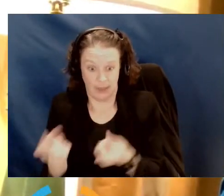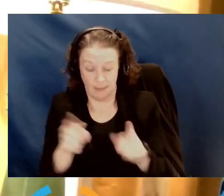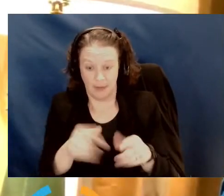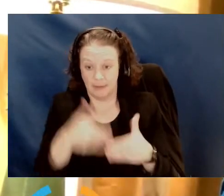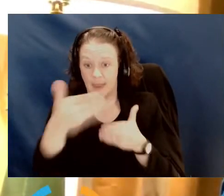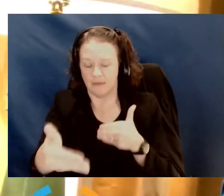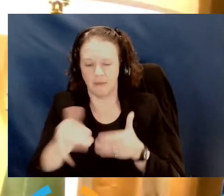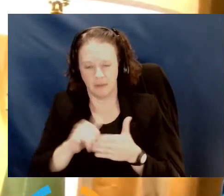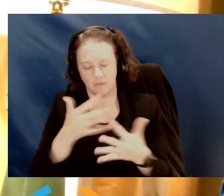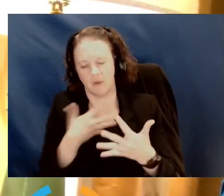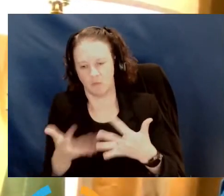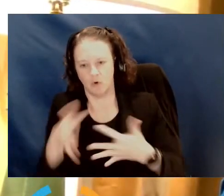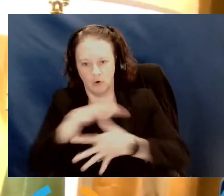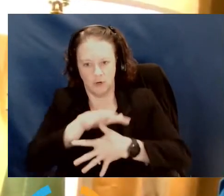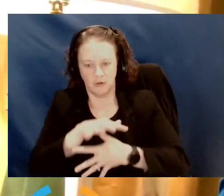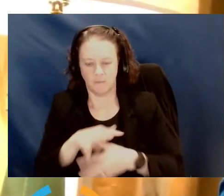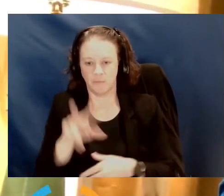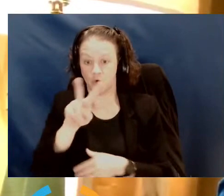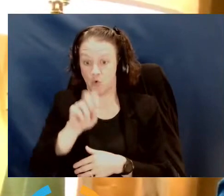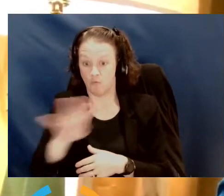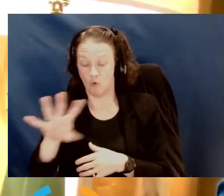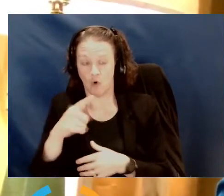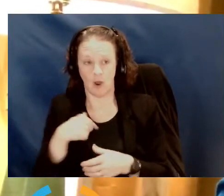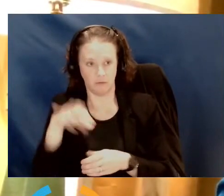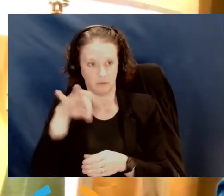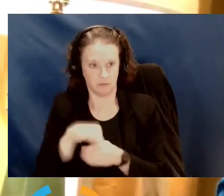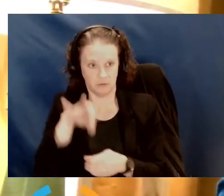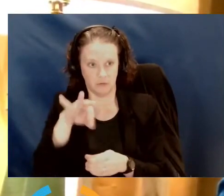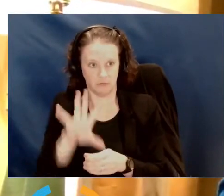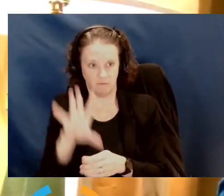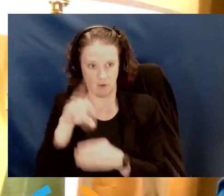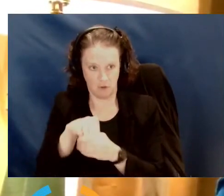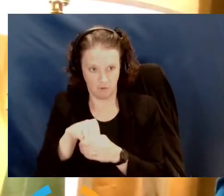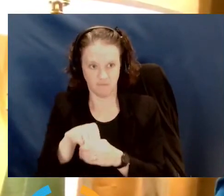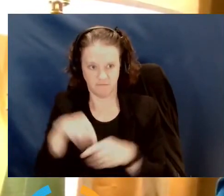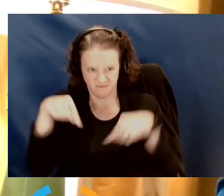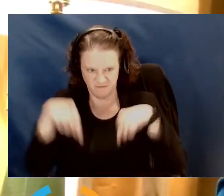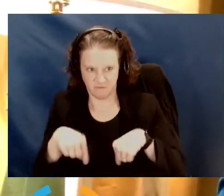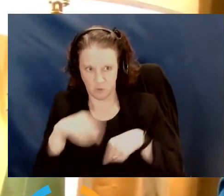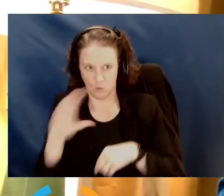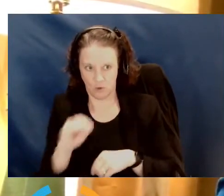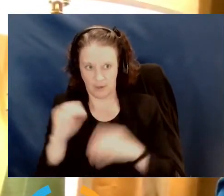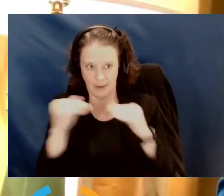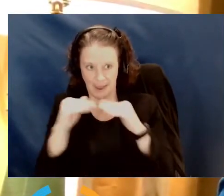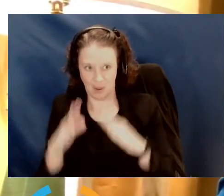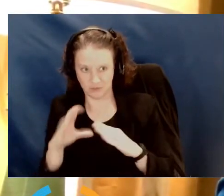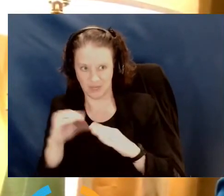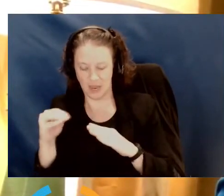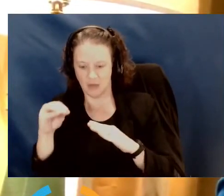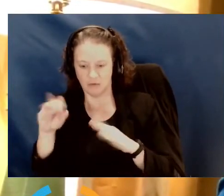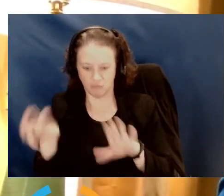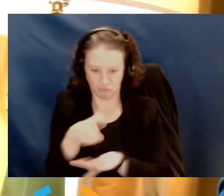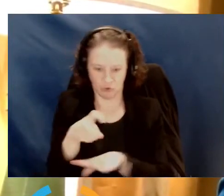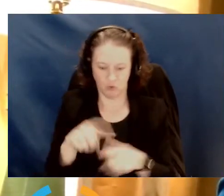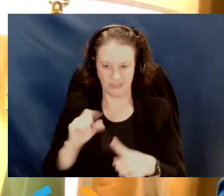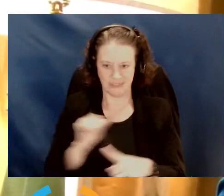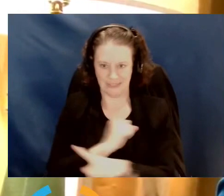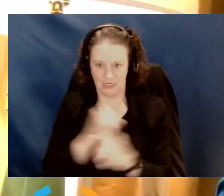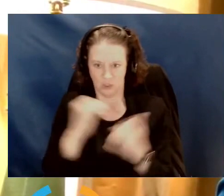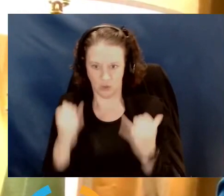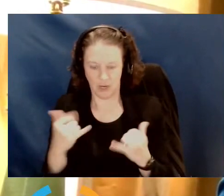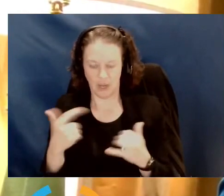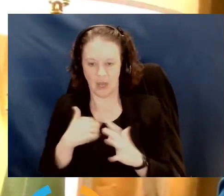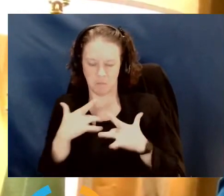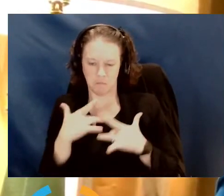in 2004 and cleared to my service in the Senate today, my focus has been on many of the issues that deal directly with the Secretary of State's